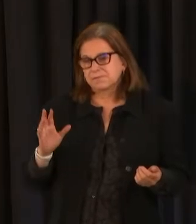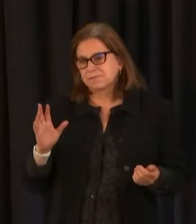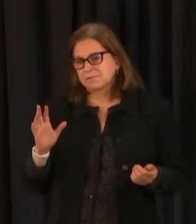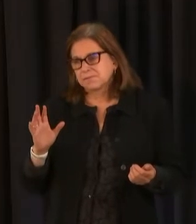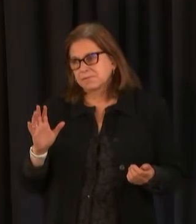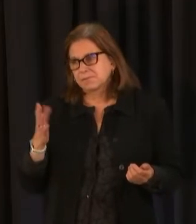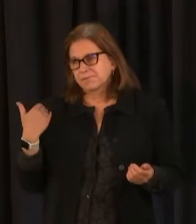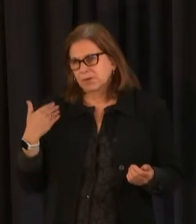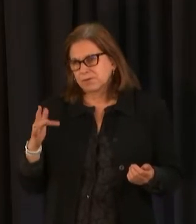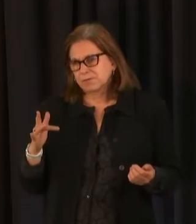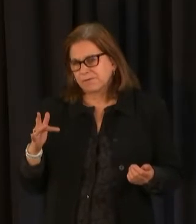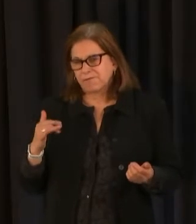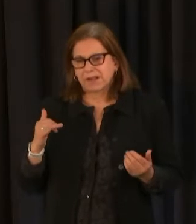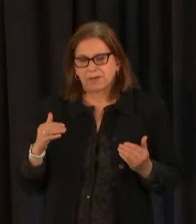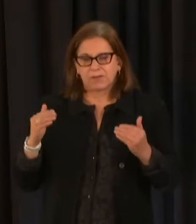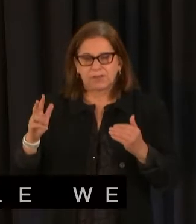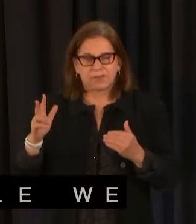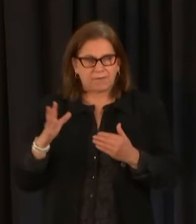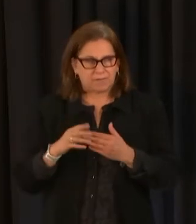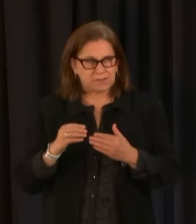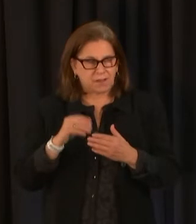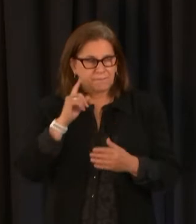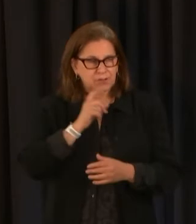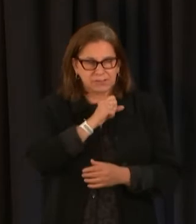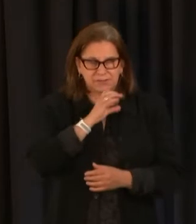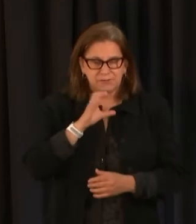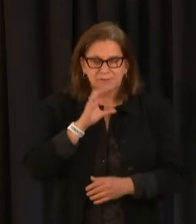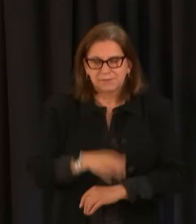to $35 for the senior.